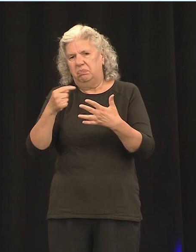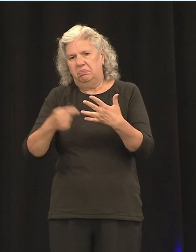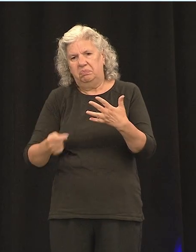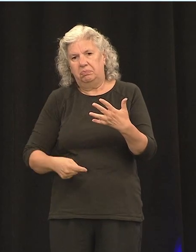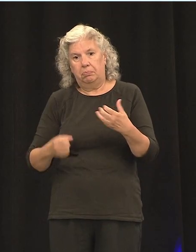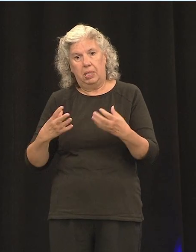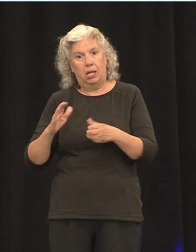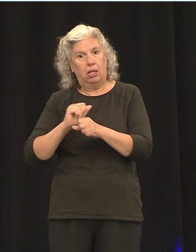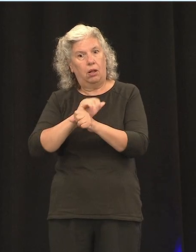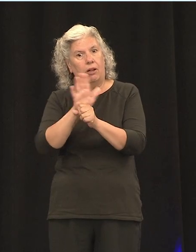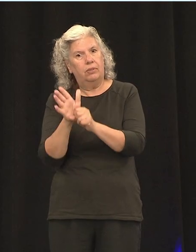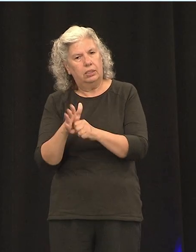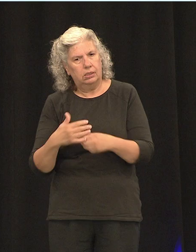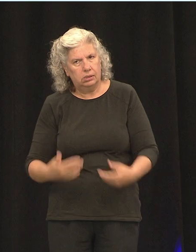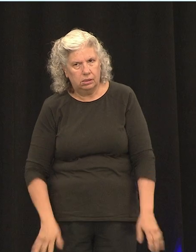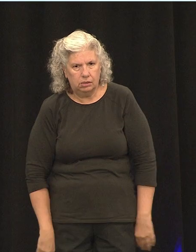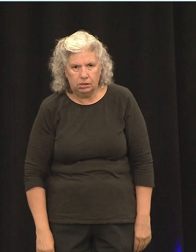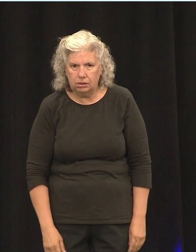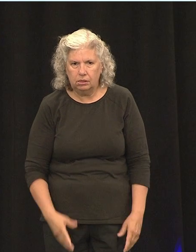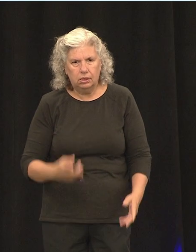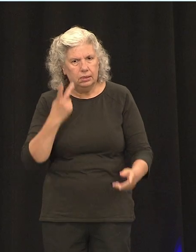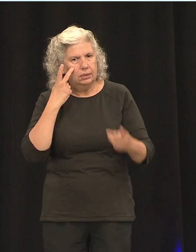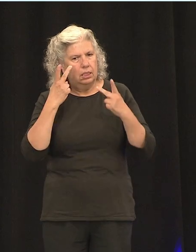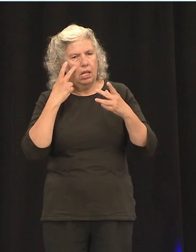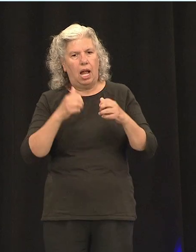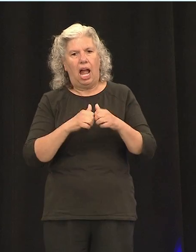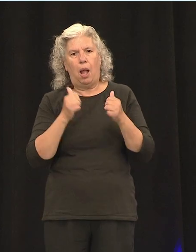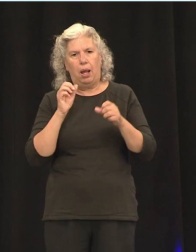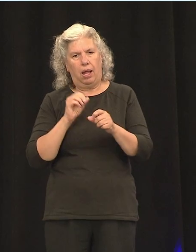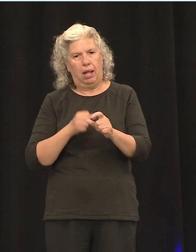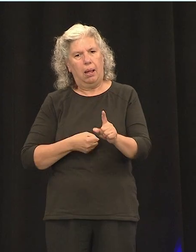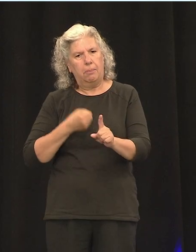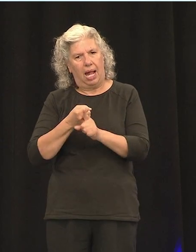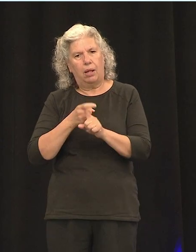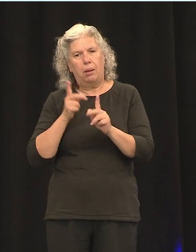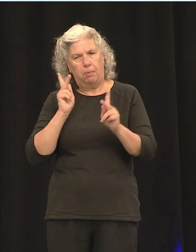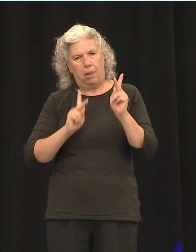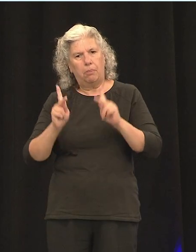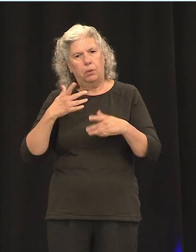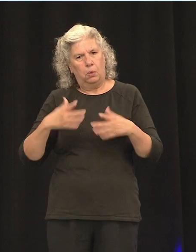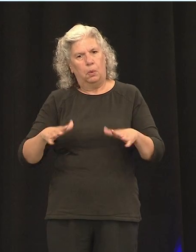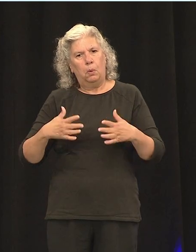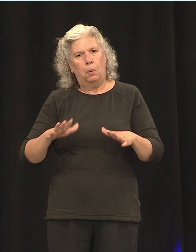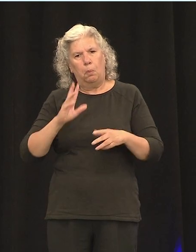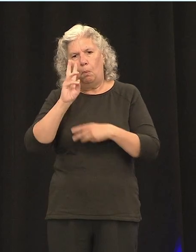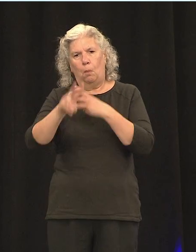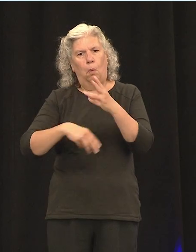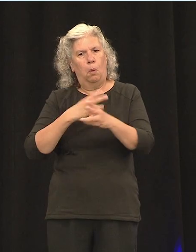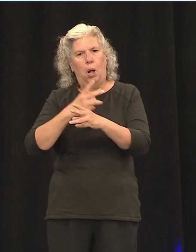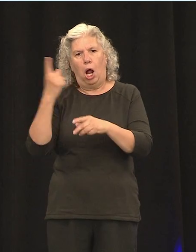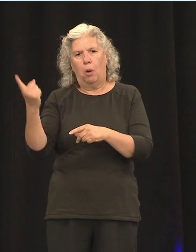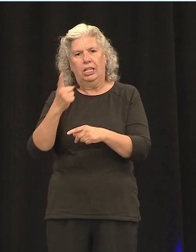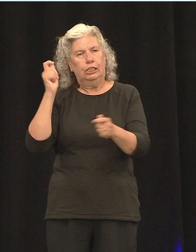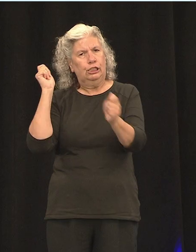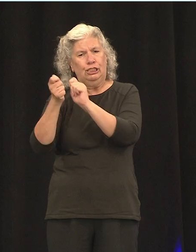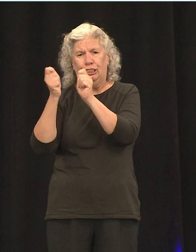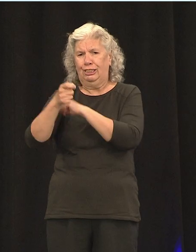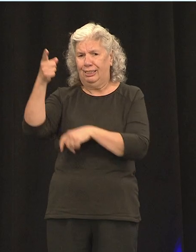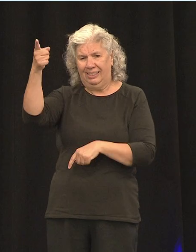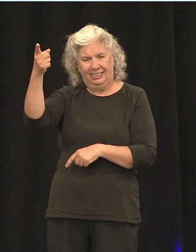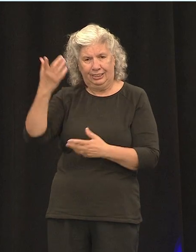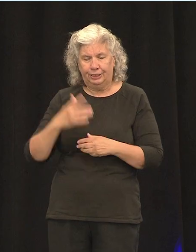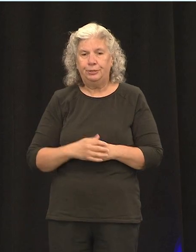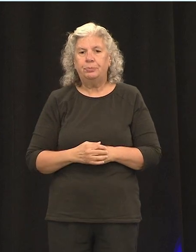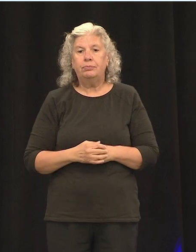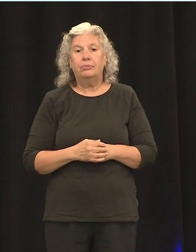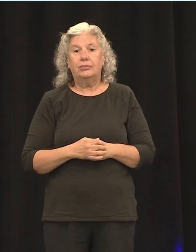all of the impacts. And so it's constantly changing. And the vision, it's a progressive vision and